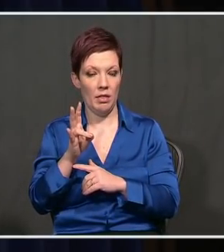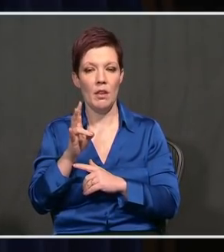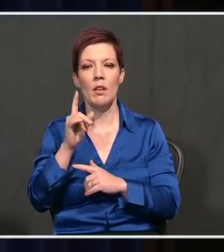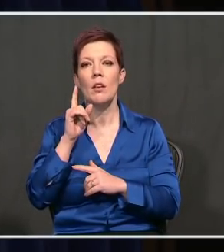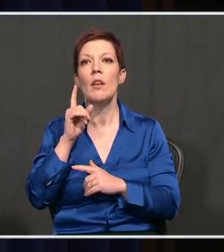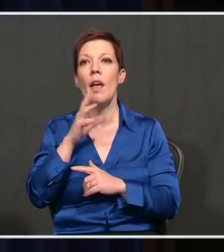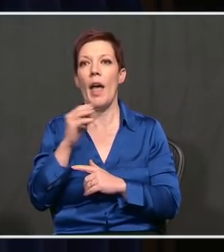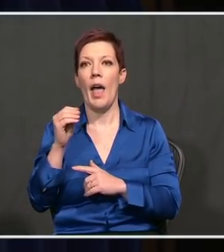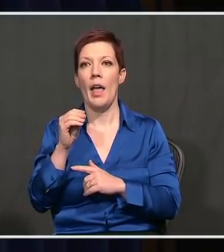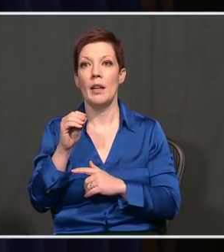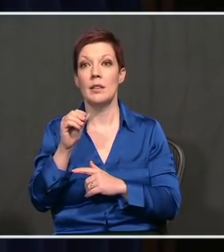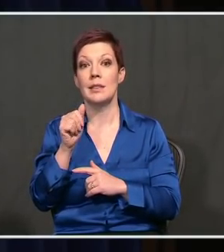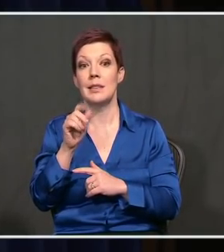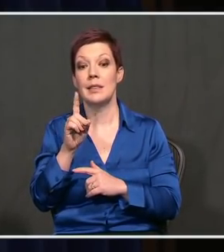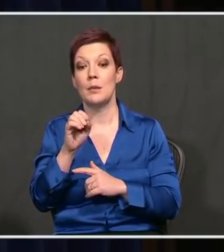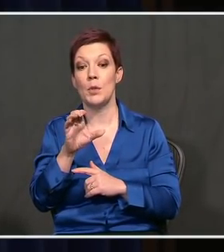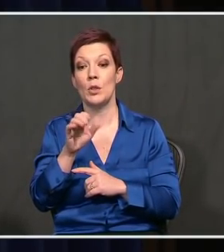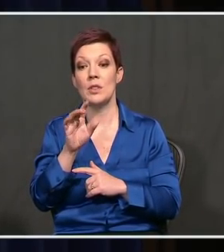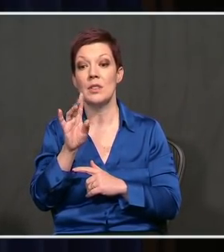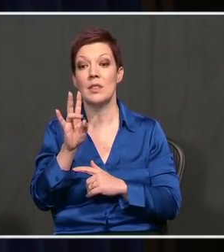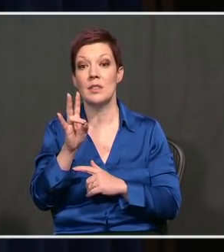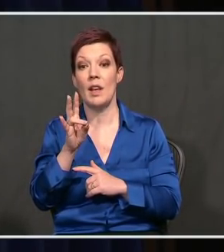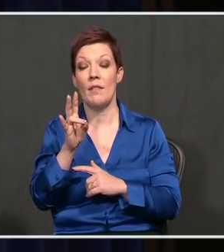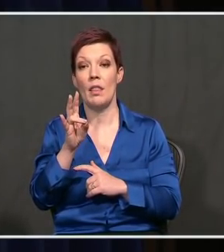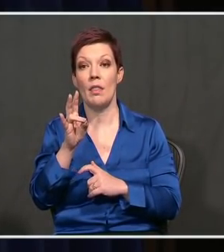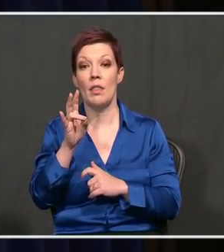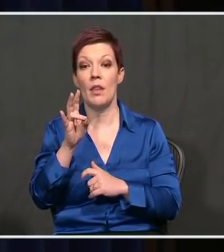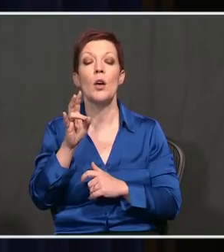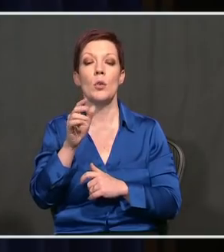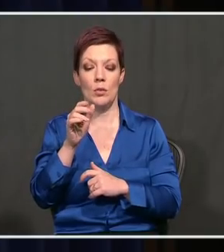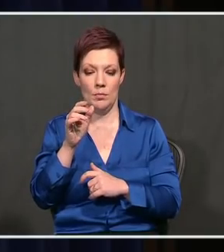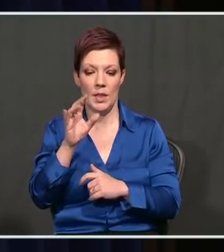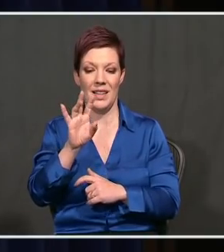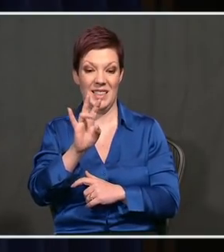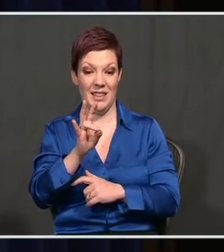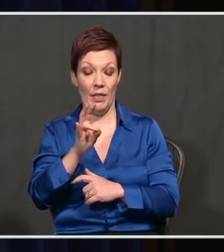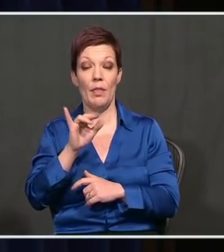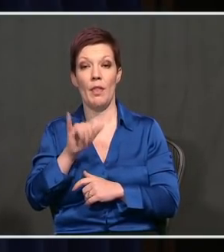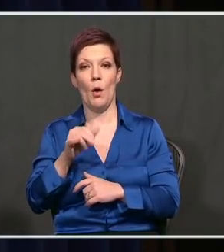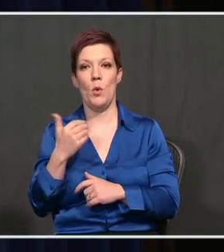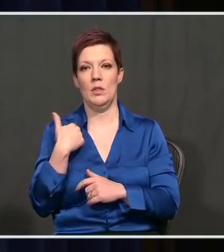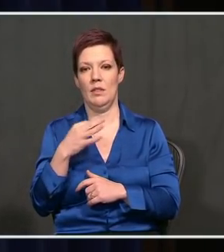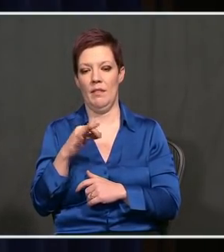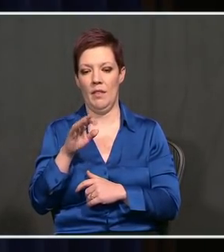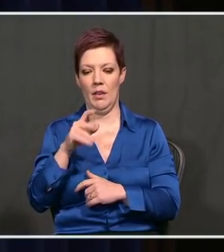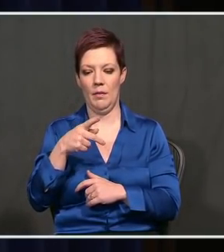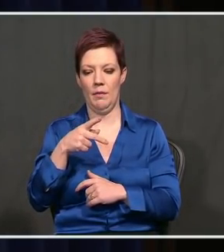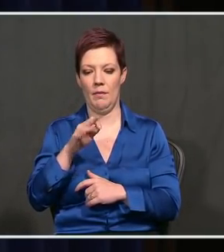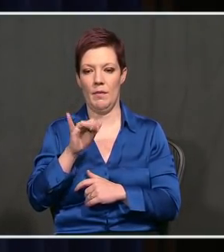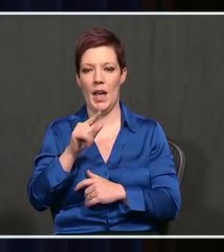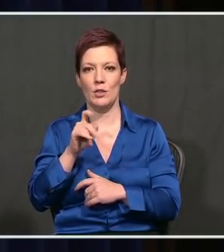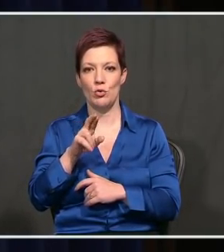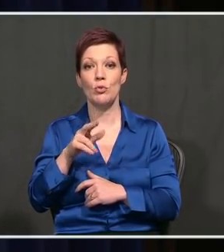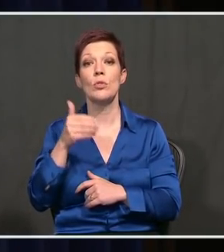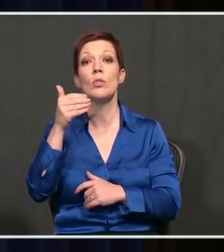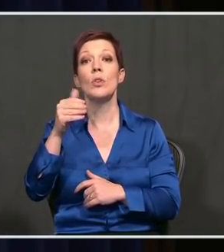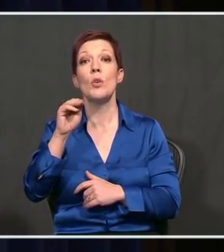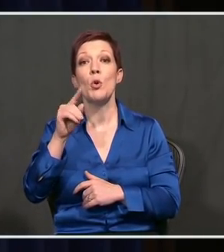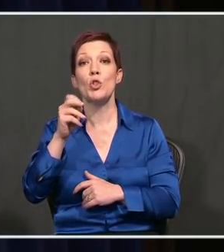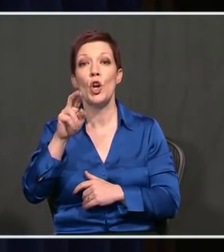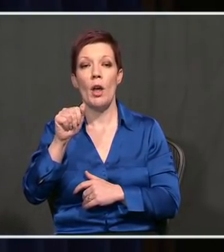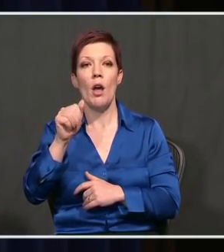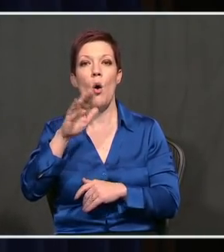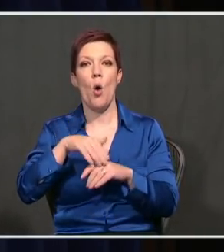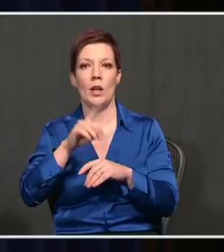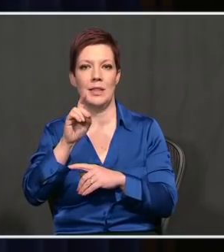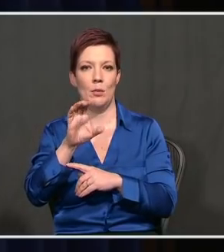on December 17th for the Moderna vaccine. And we hope, I read today the comments from the FDA that are